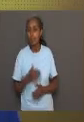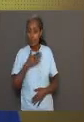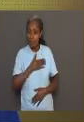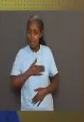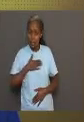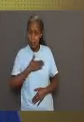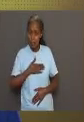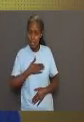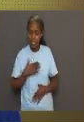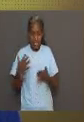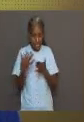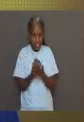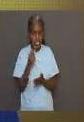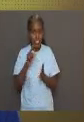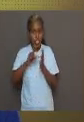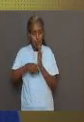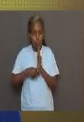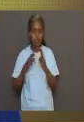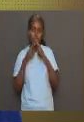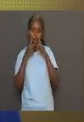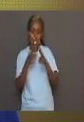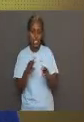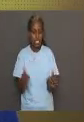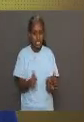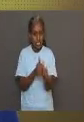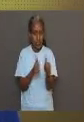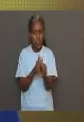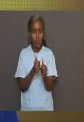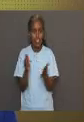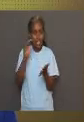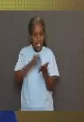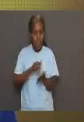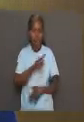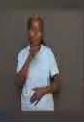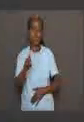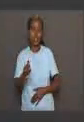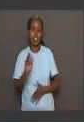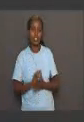Please take a moment to answer the following review questions.